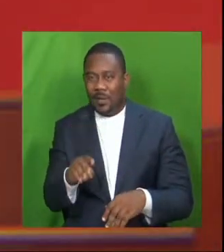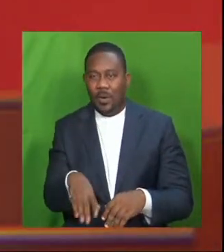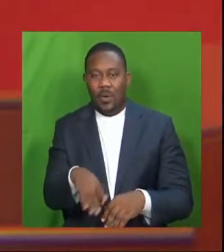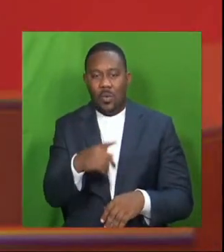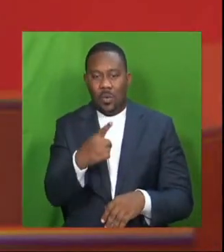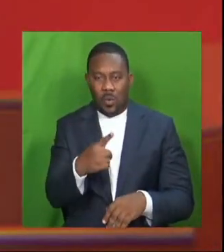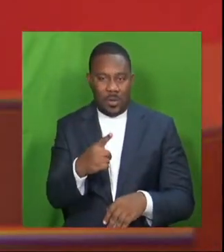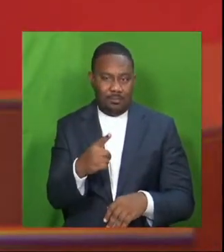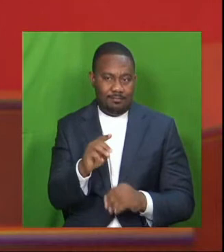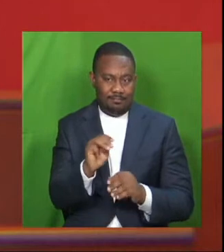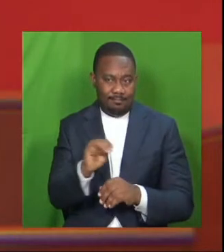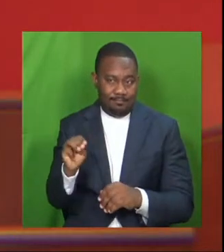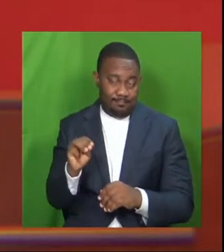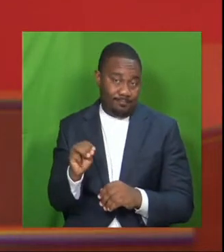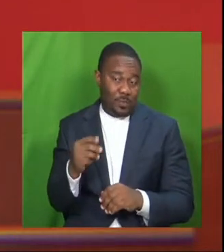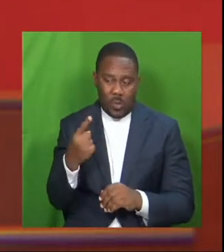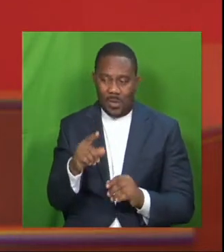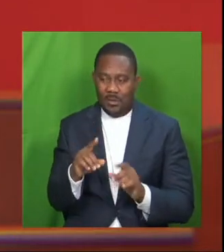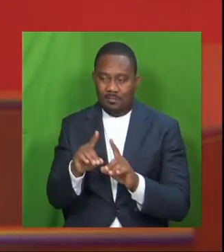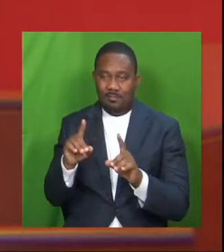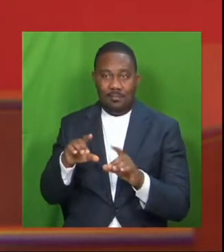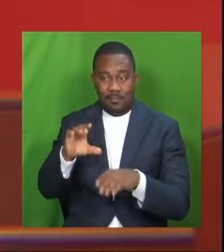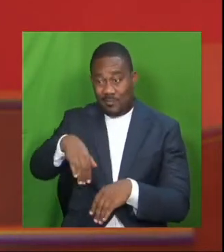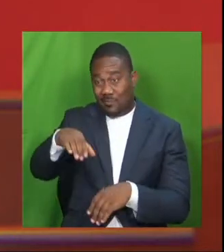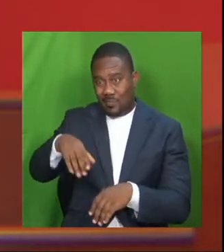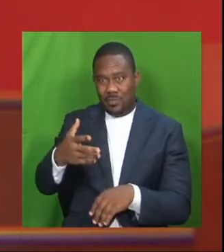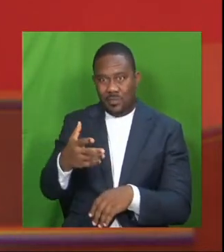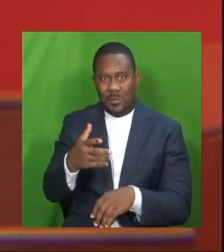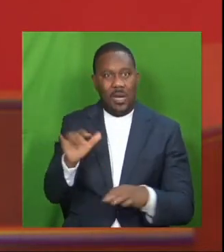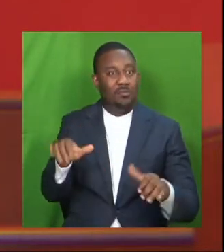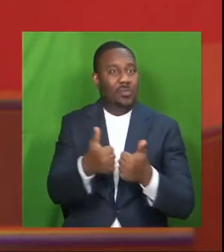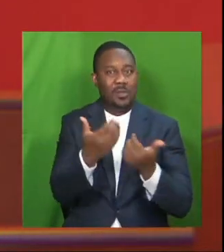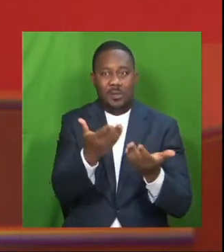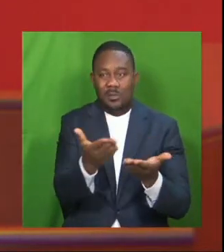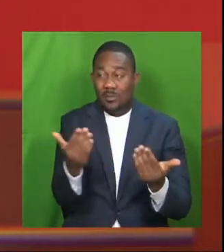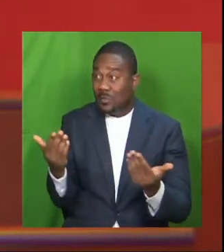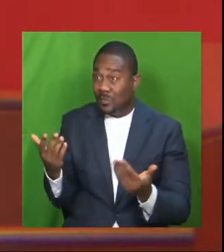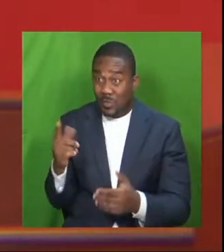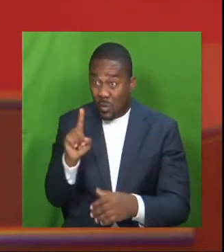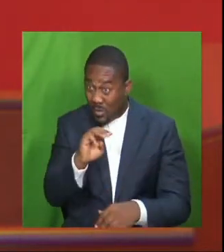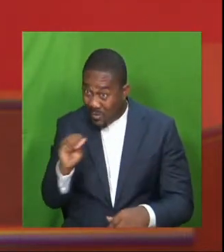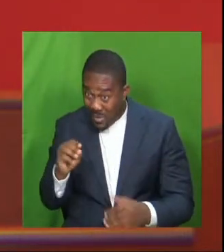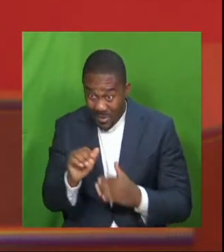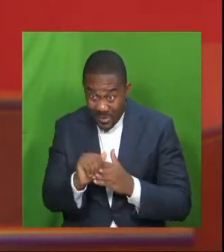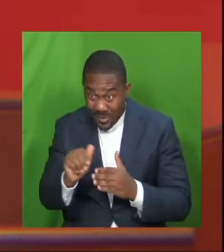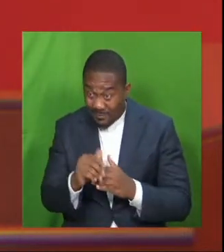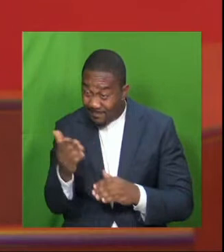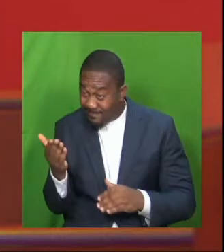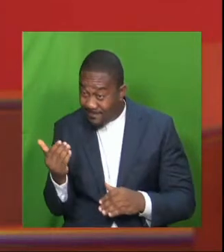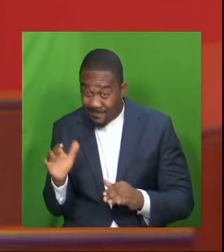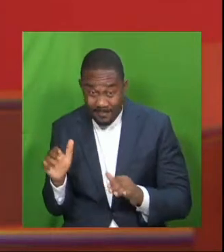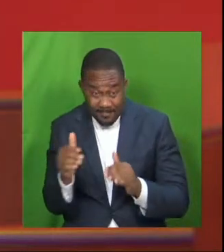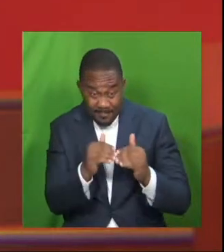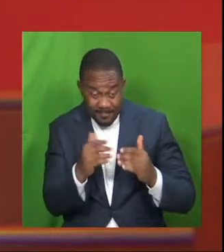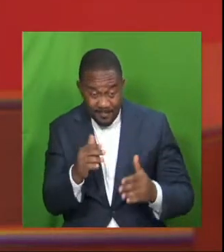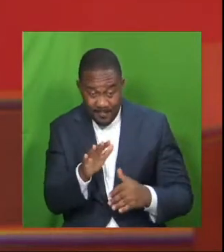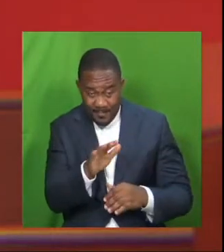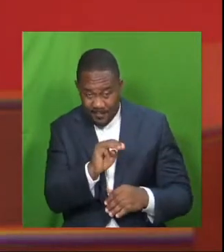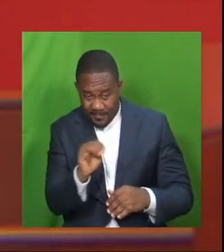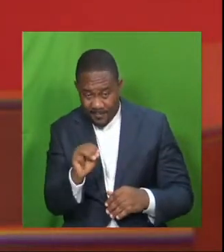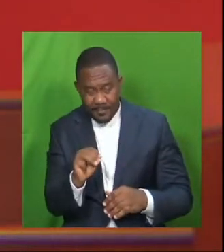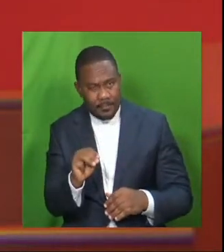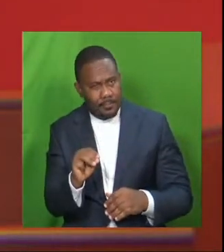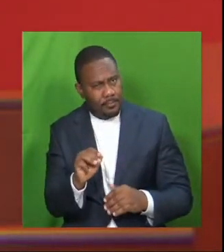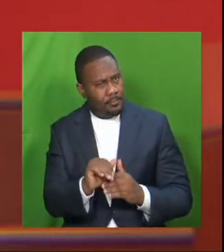constituency. I'm challenging members of Parliament, any of you who have had 1 million Ghana cedis, an equivalent of 5 million Ghana